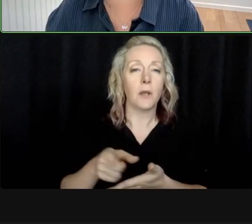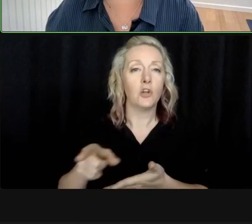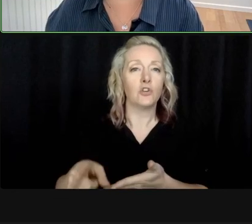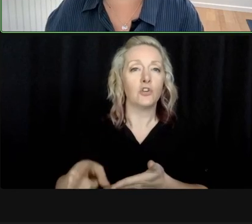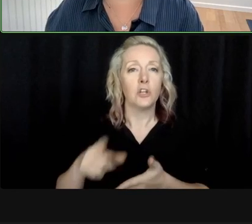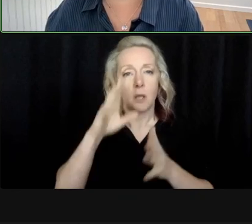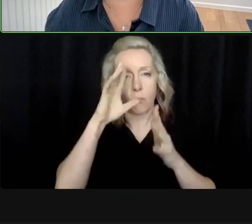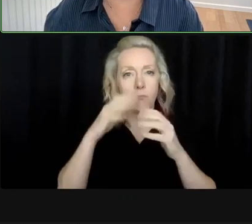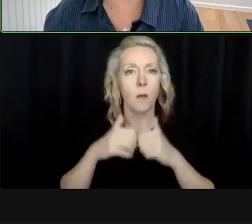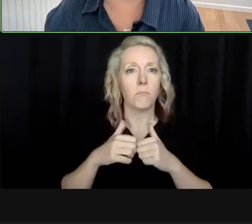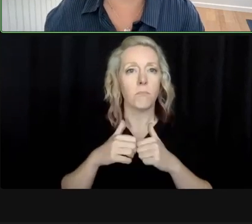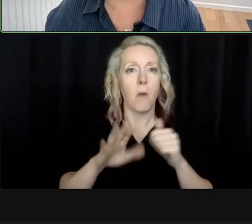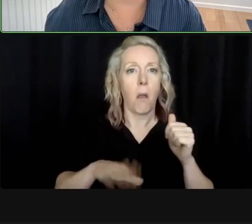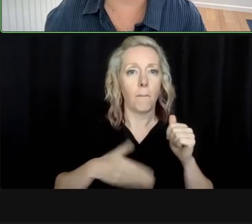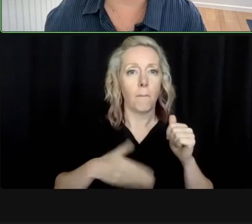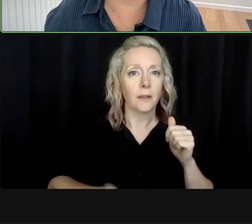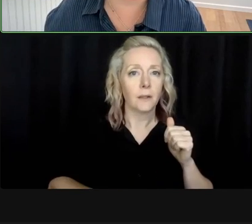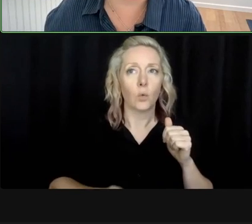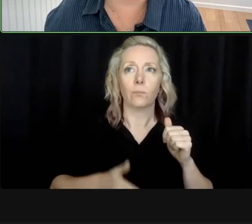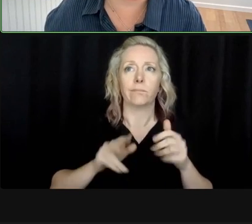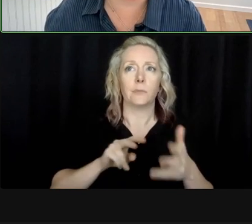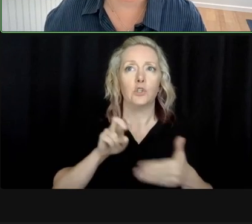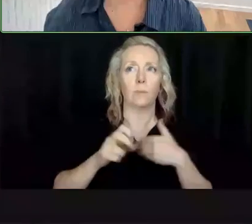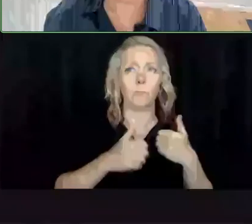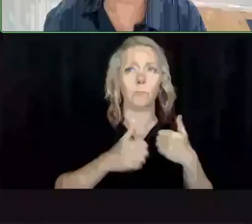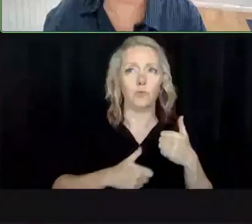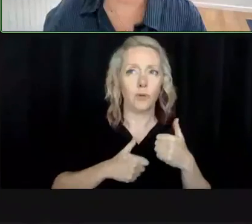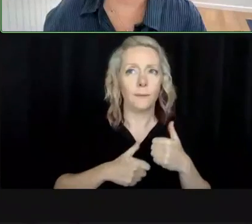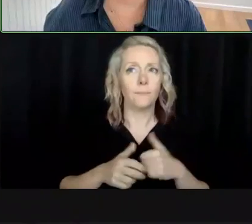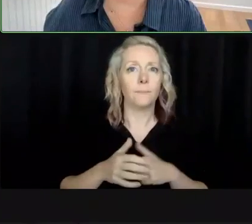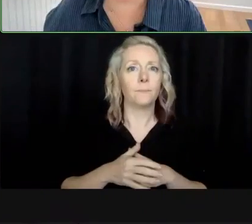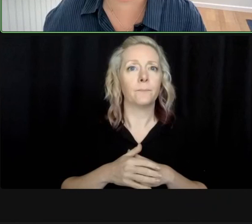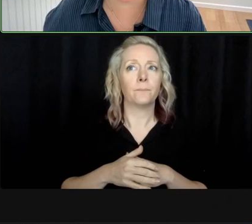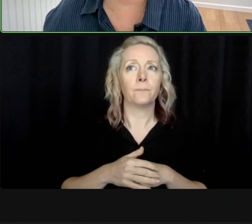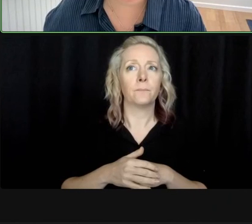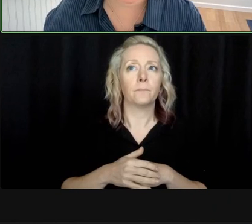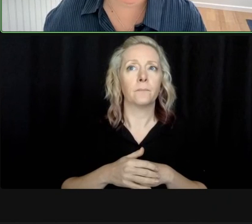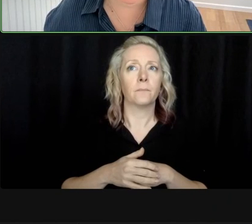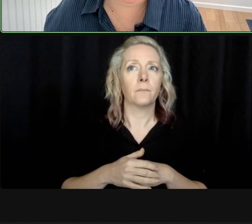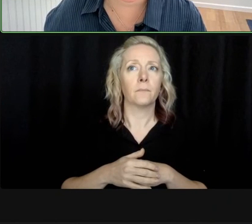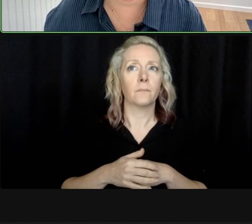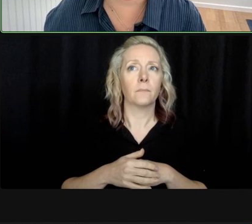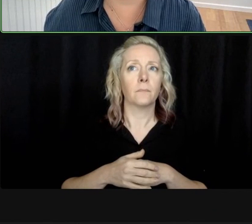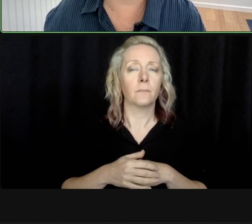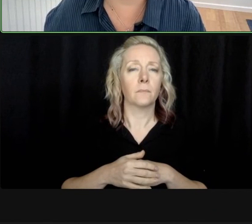into a puddle. She would be so upset. Oops, sorry, I hit my slides. So